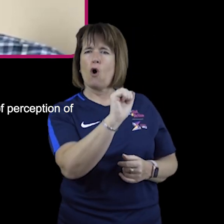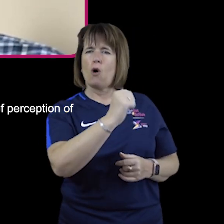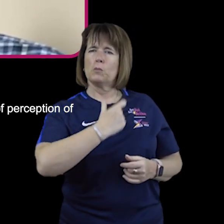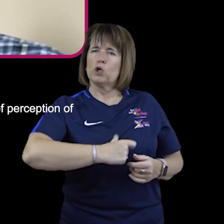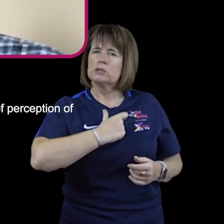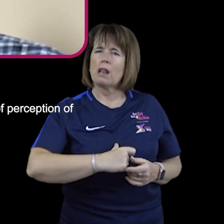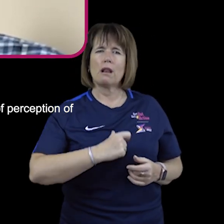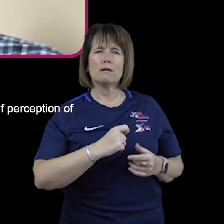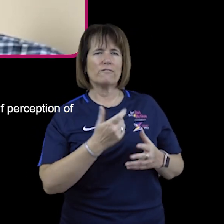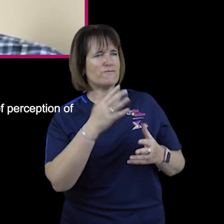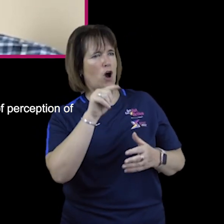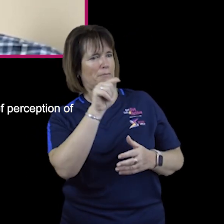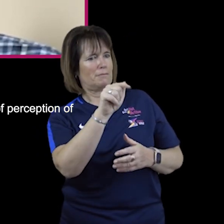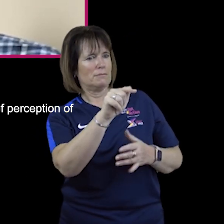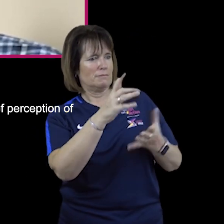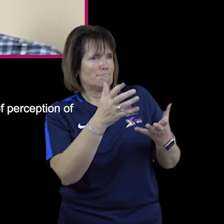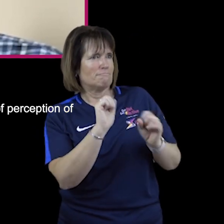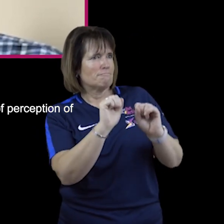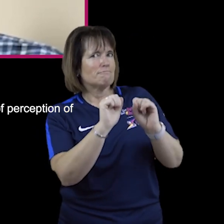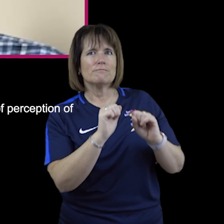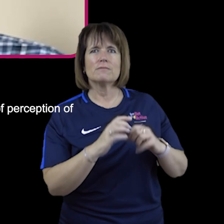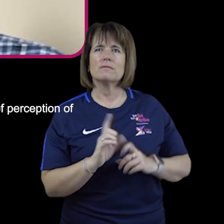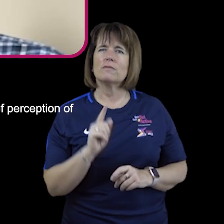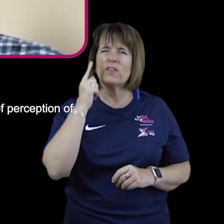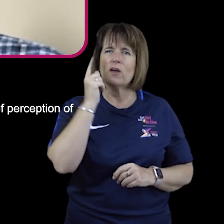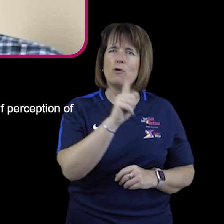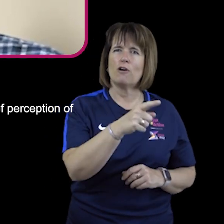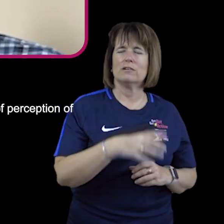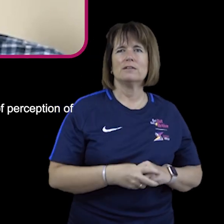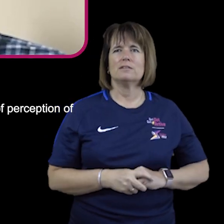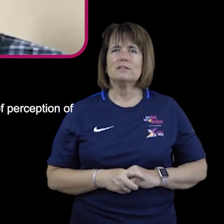then? Your own personal kind of perception of it.